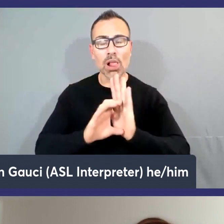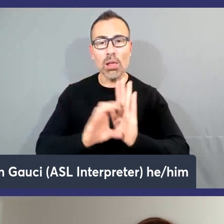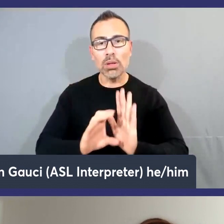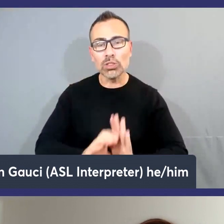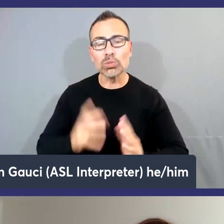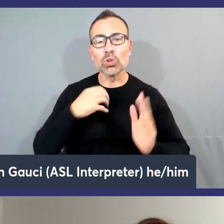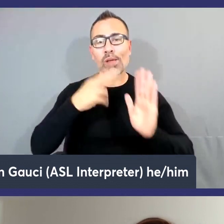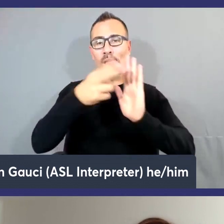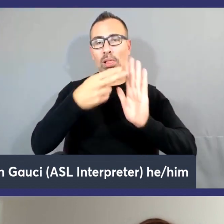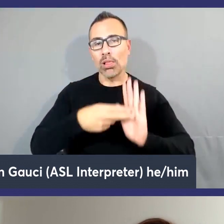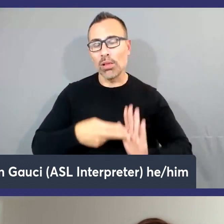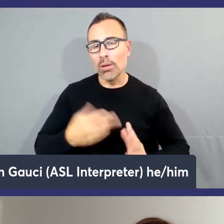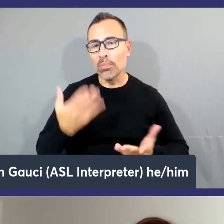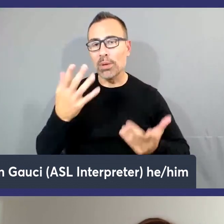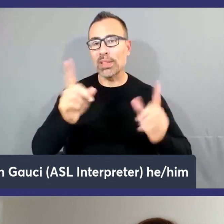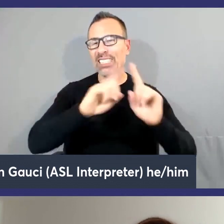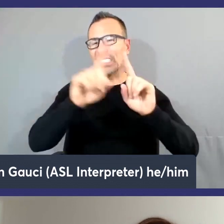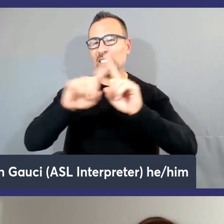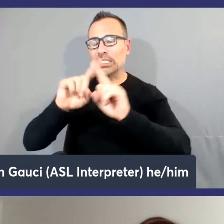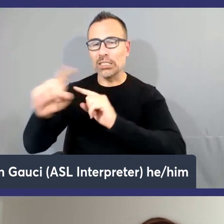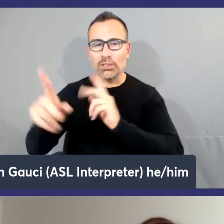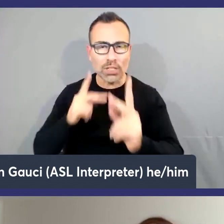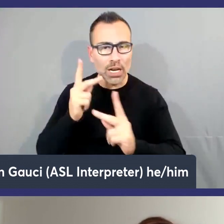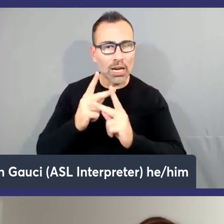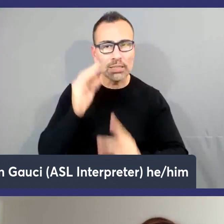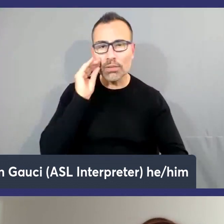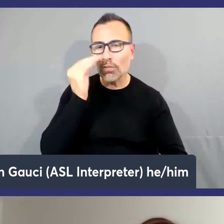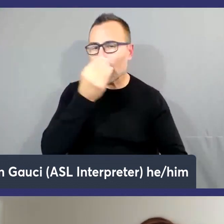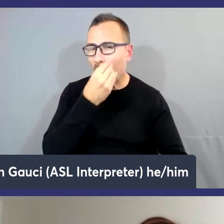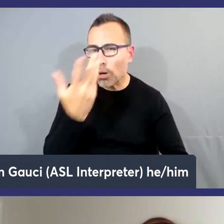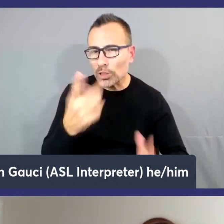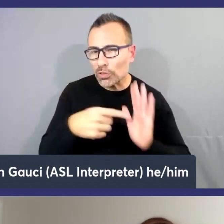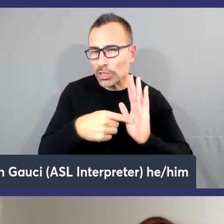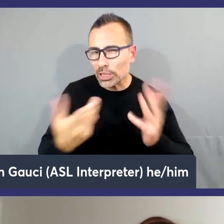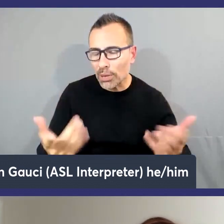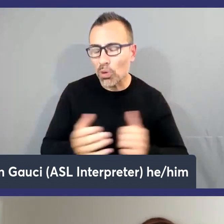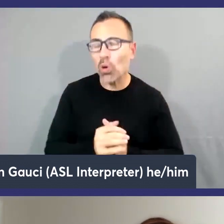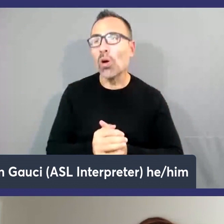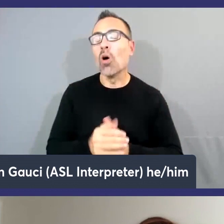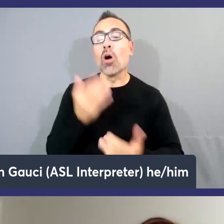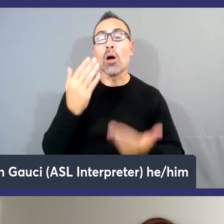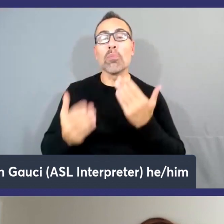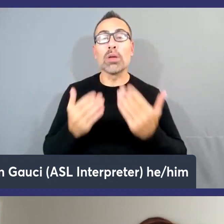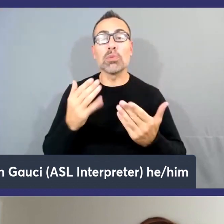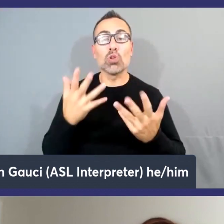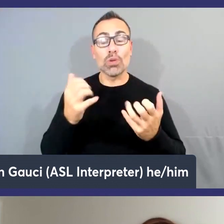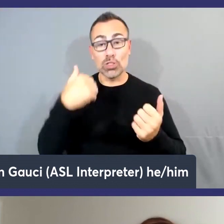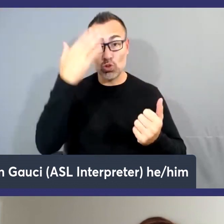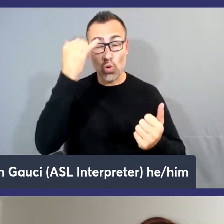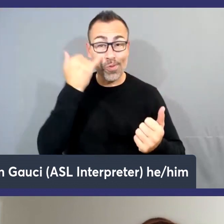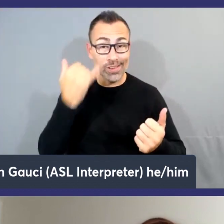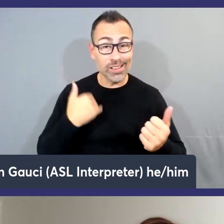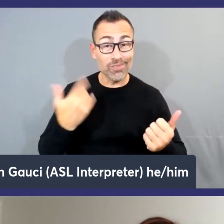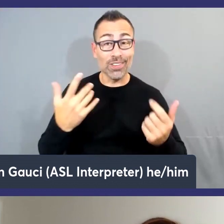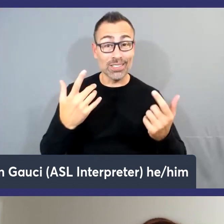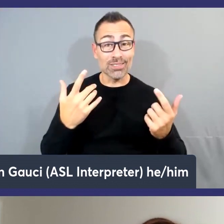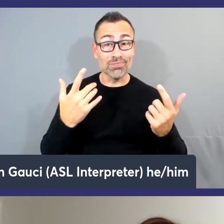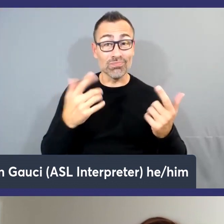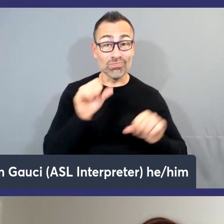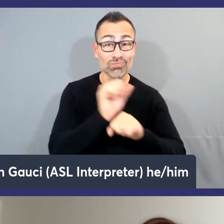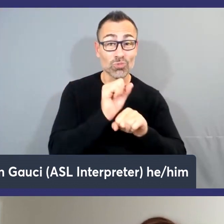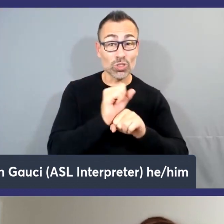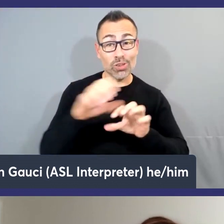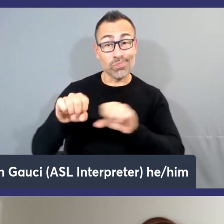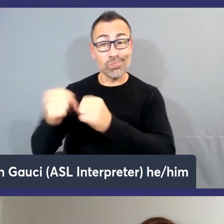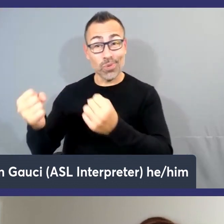or for a product business case, whether the product is defective or the product is working. So from a manufacturing images, or maybe a